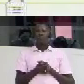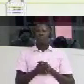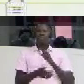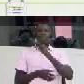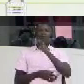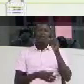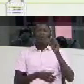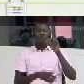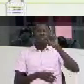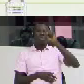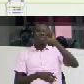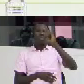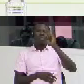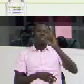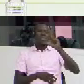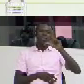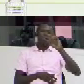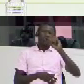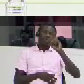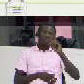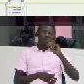jiba. He was Solo Jiba.